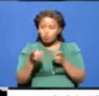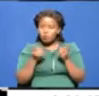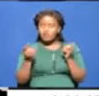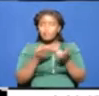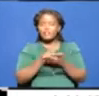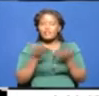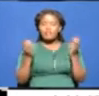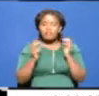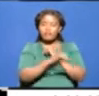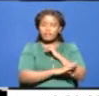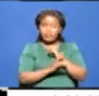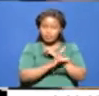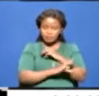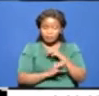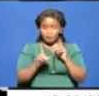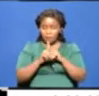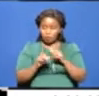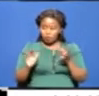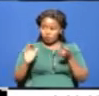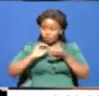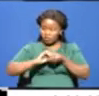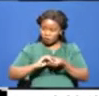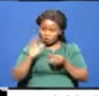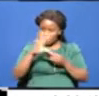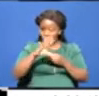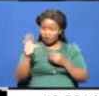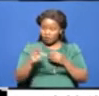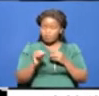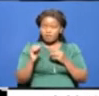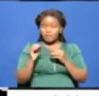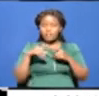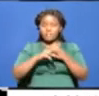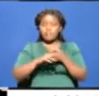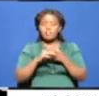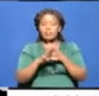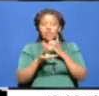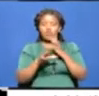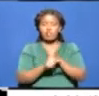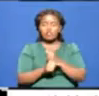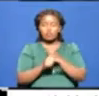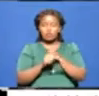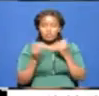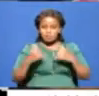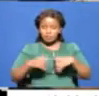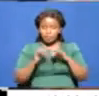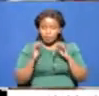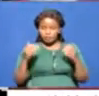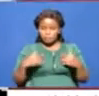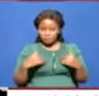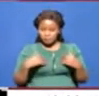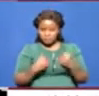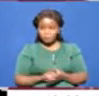the Federation of African Engineering Organizations is really pushing. Very